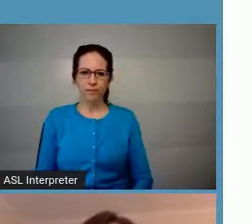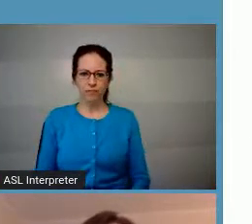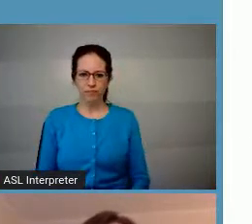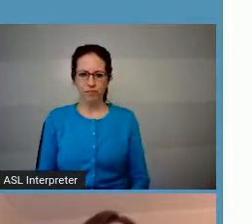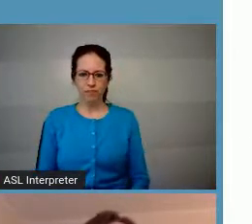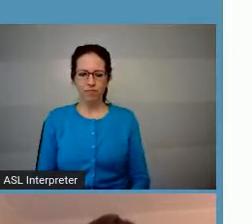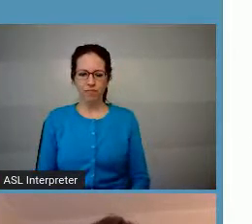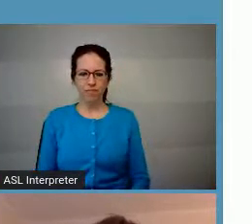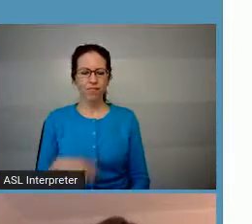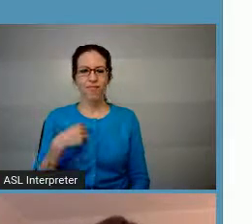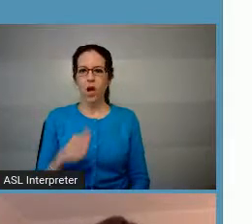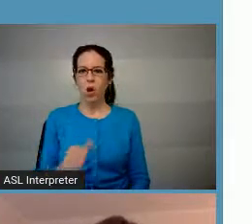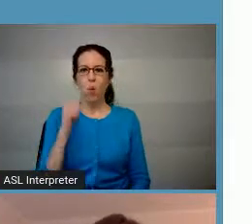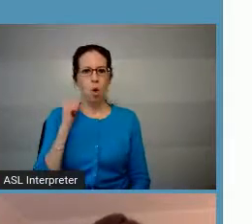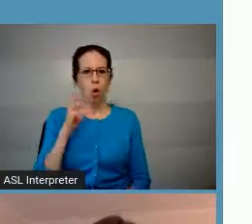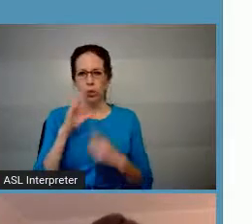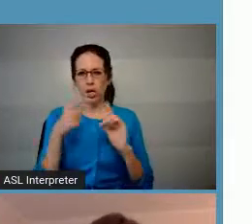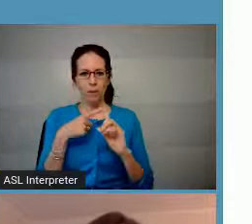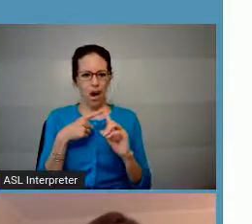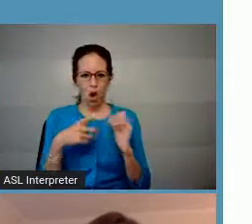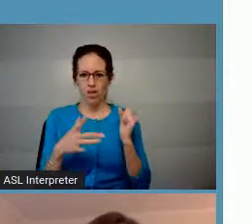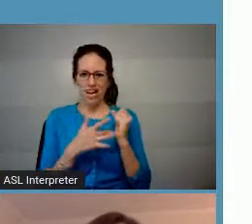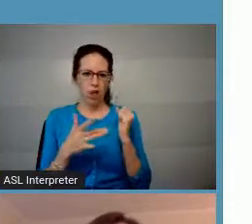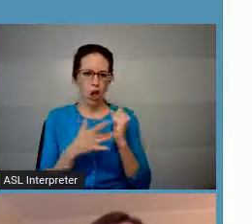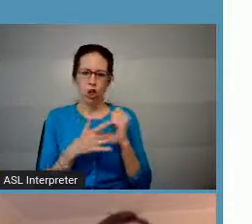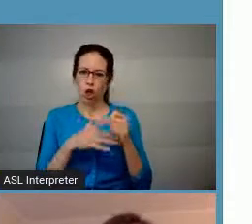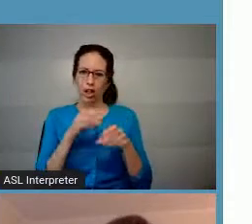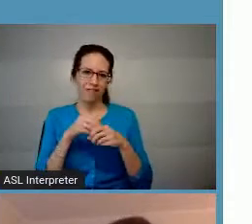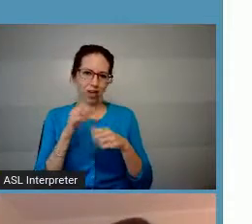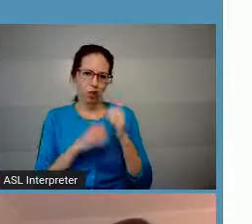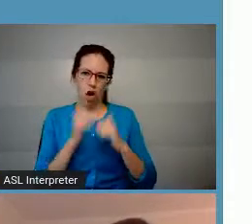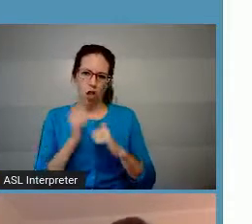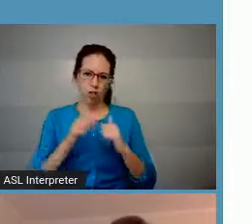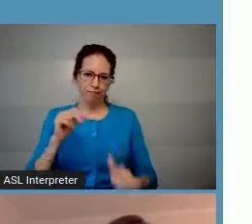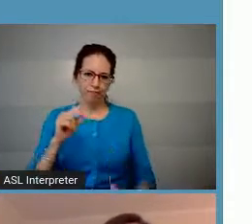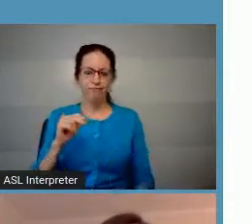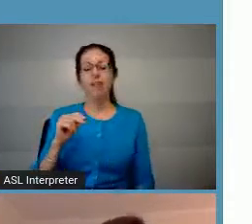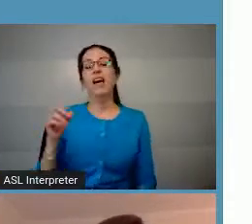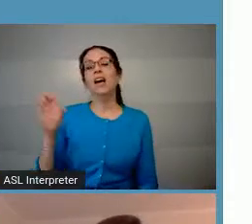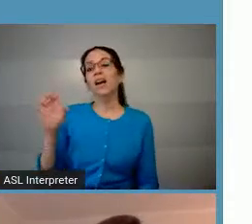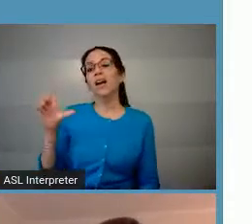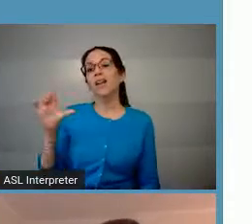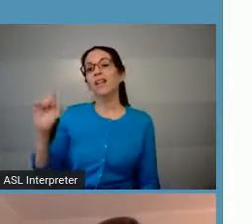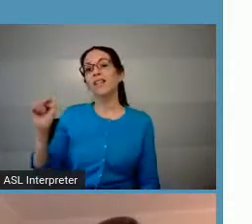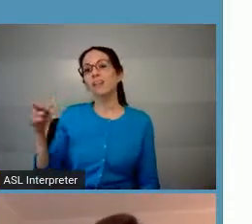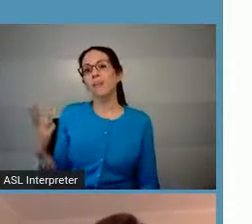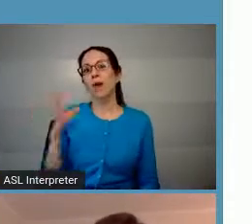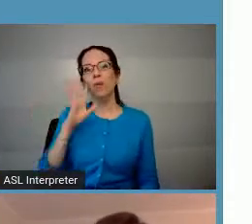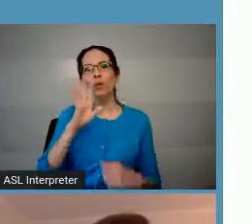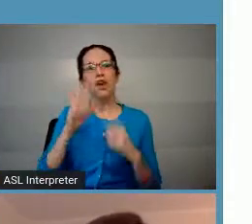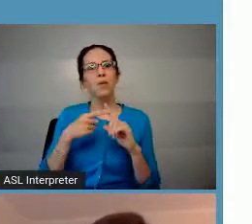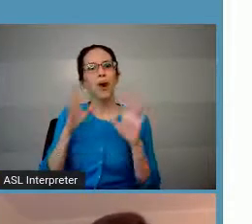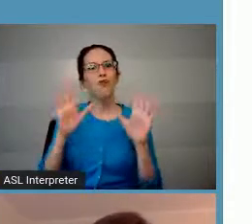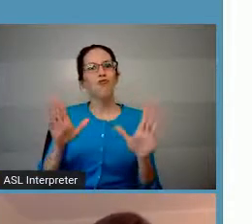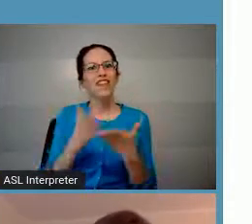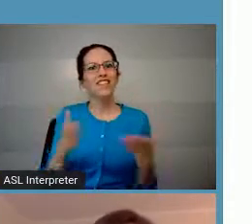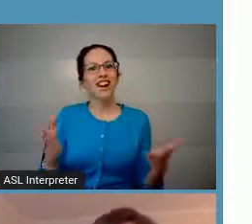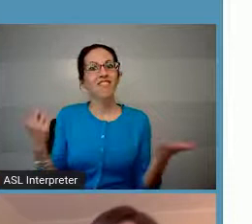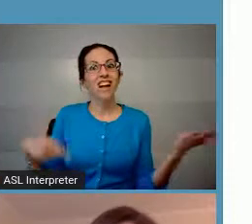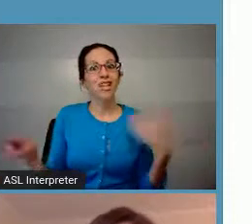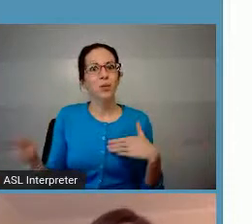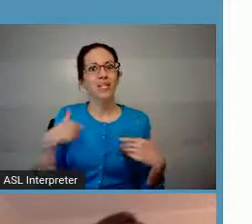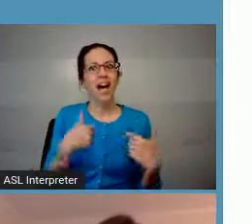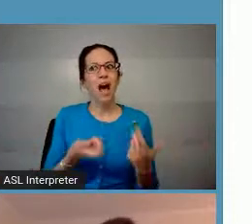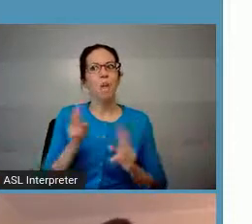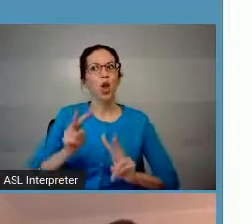I'm not going to go into technological infrastructure other than to say that Elizabeth is going to talk about some really great stuff next week. And I, for one, am looking forward to hearing what